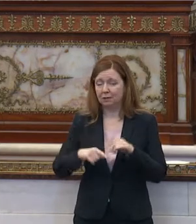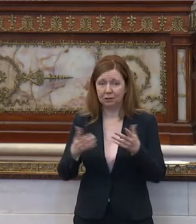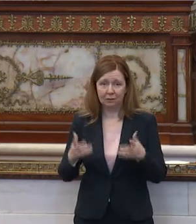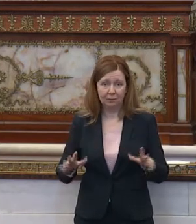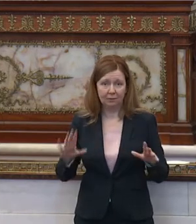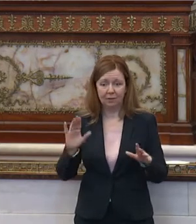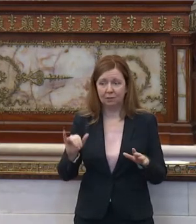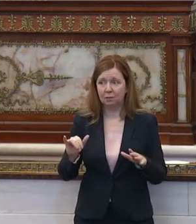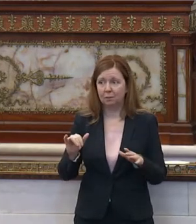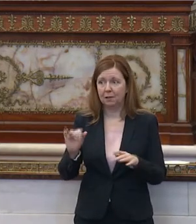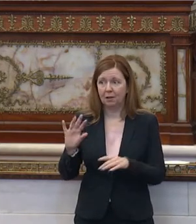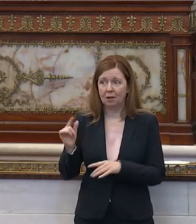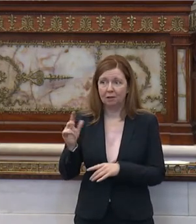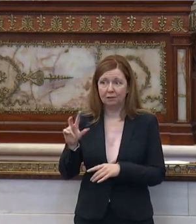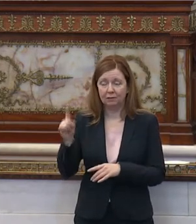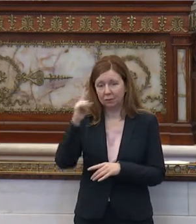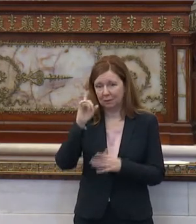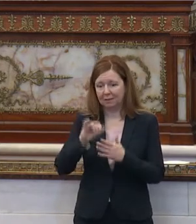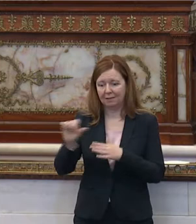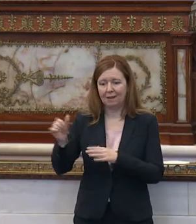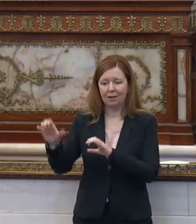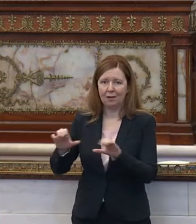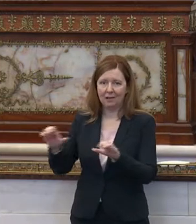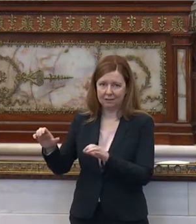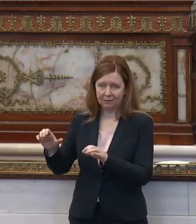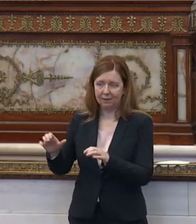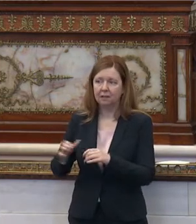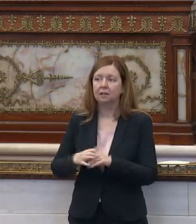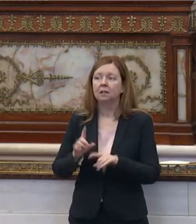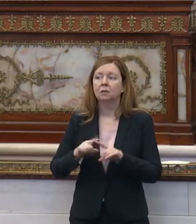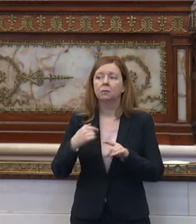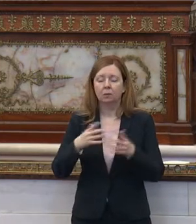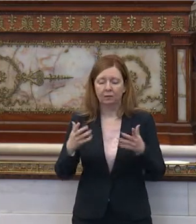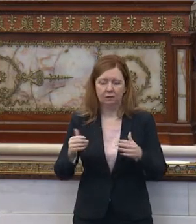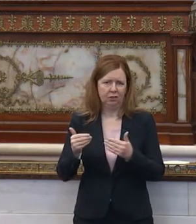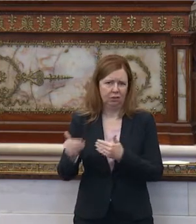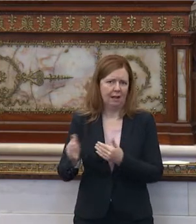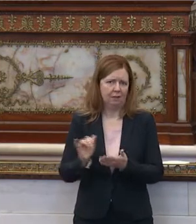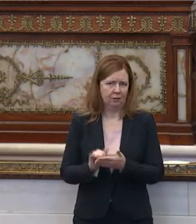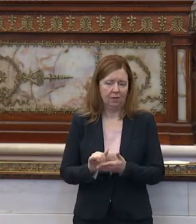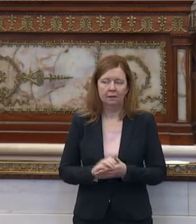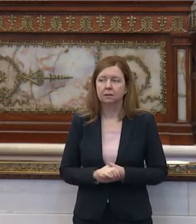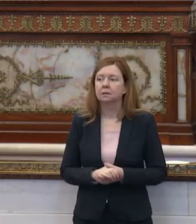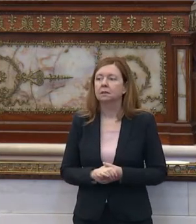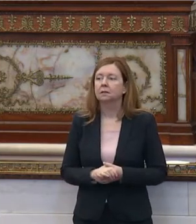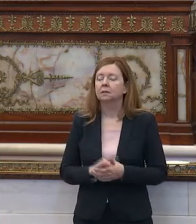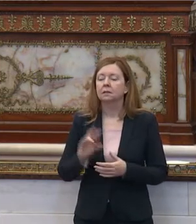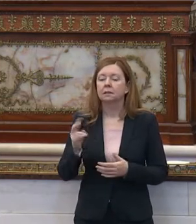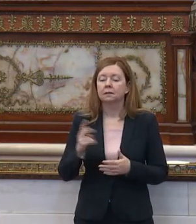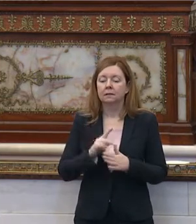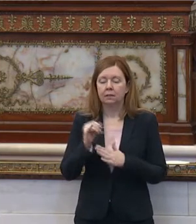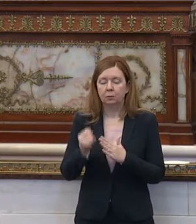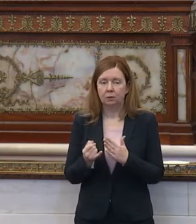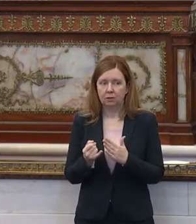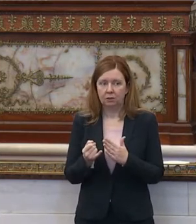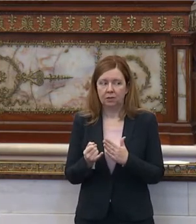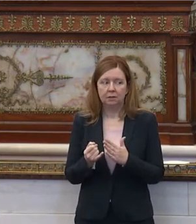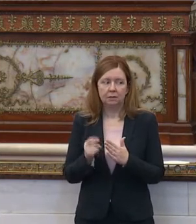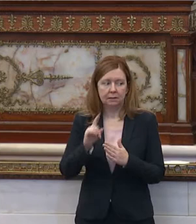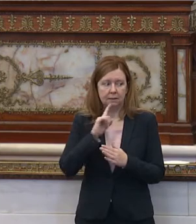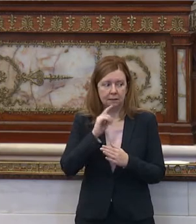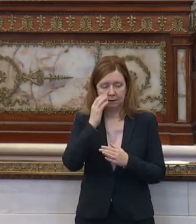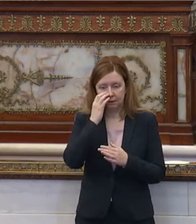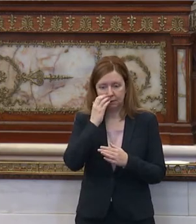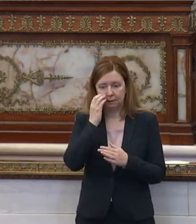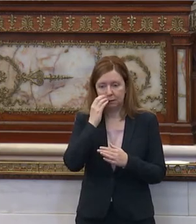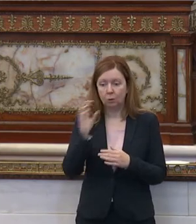finished by August 31st because of that other activity in plant, but we did finish it shortly after. The second project is in